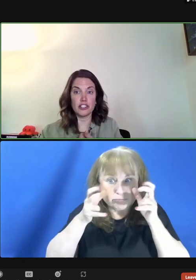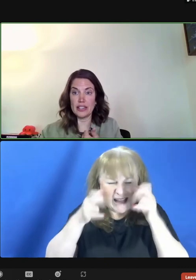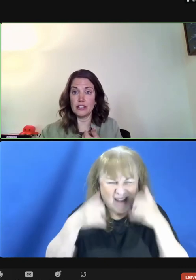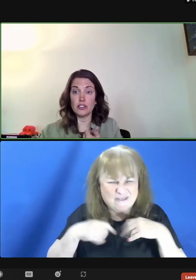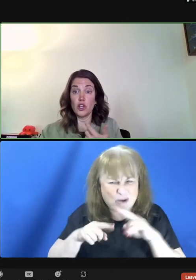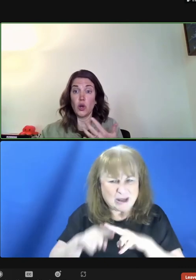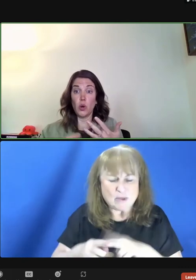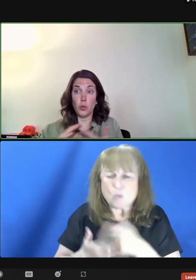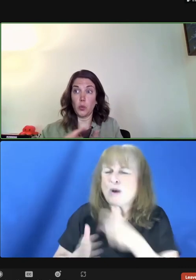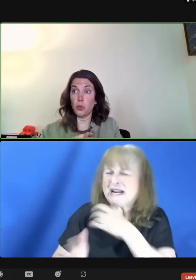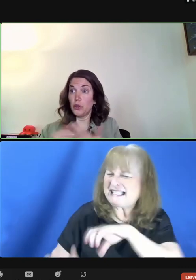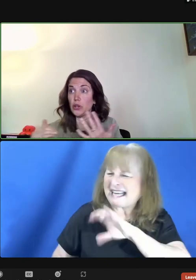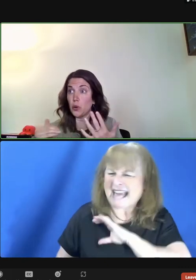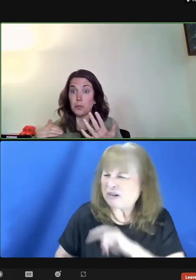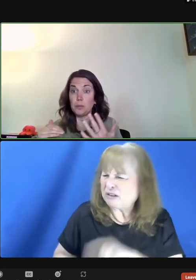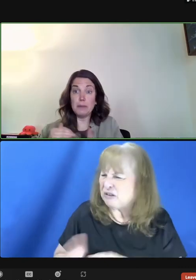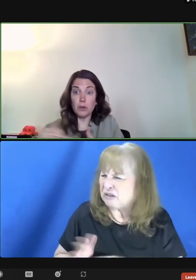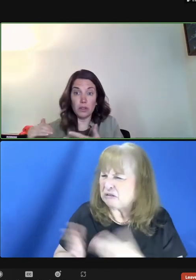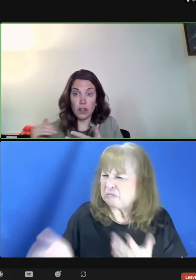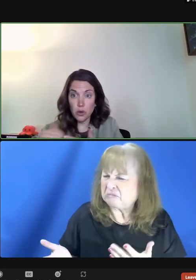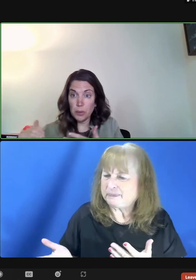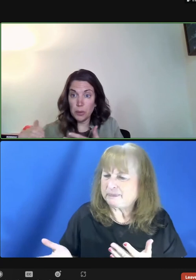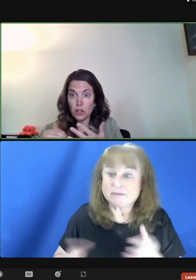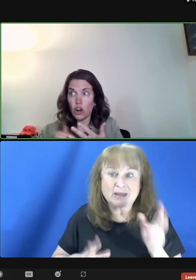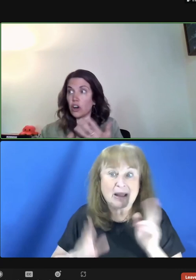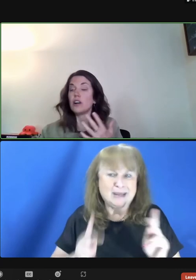a character is? You know,